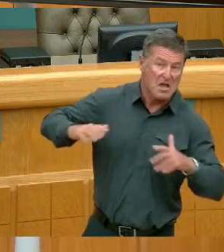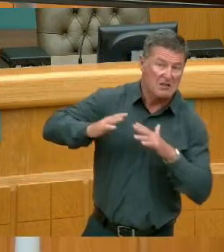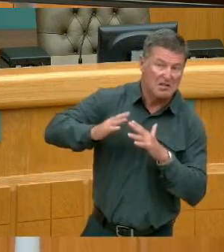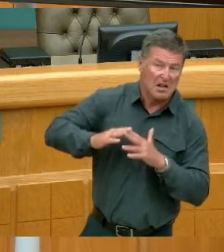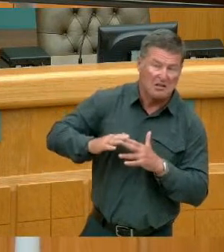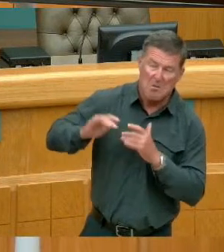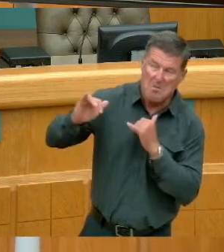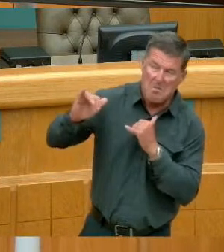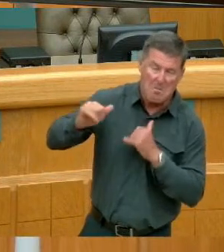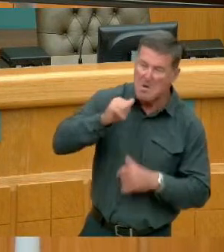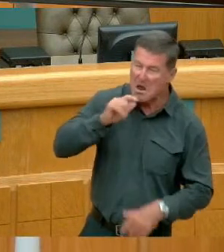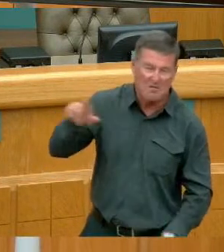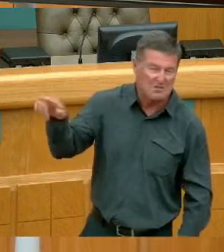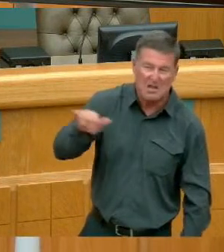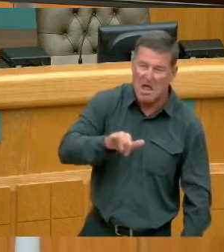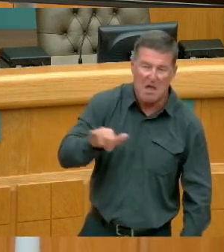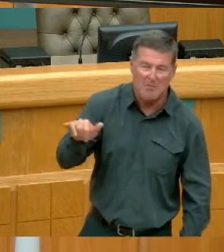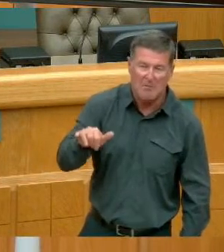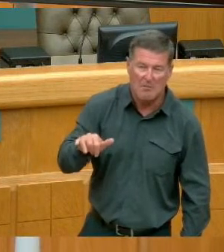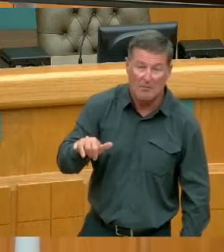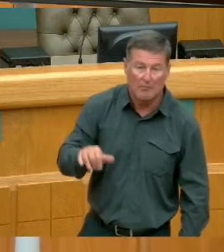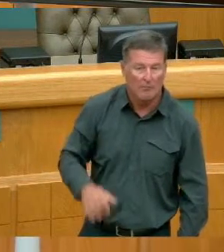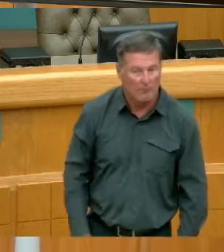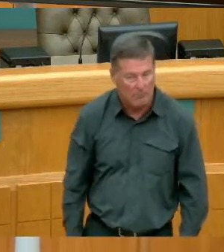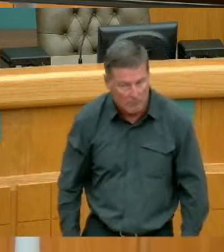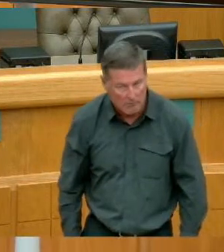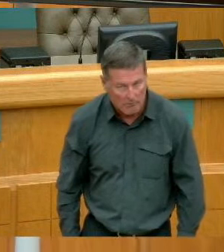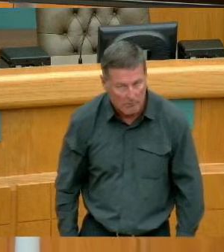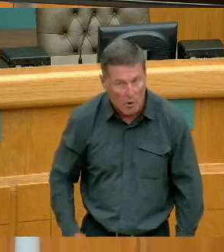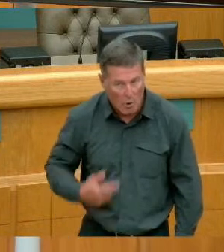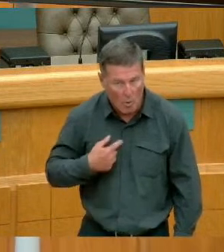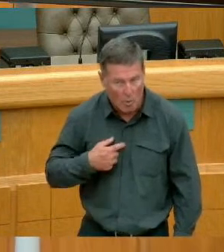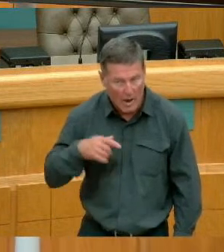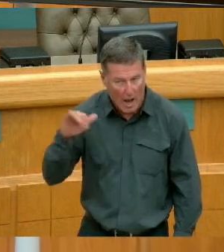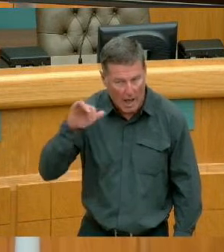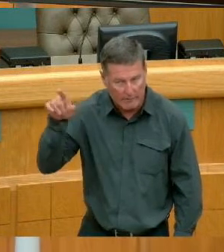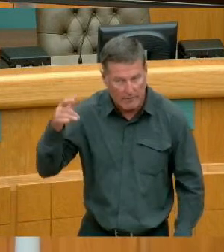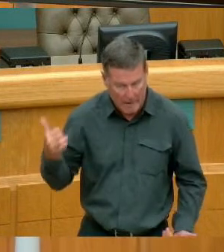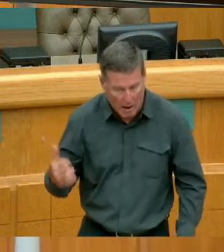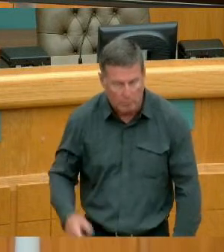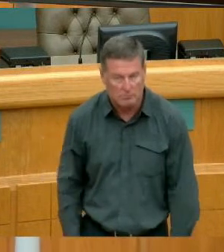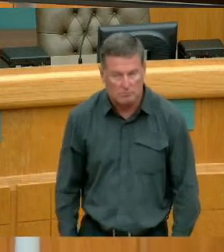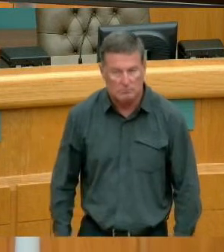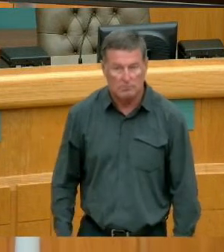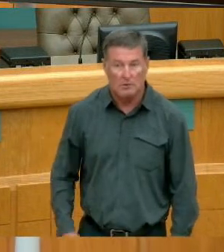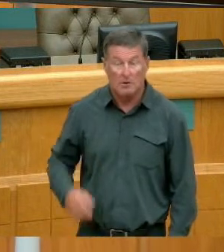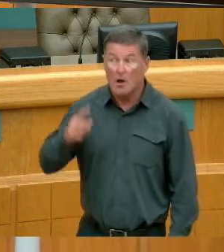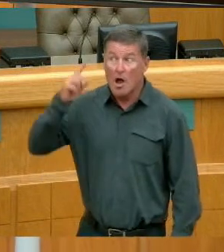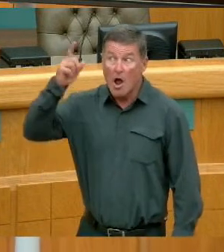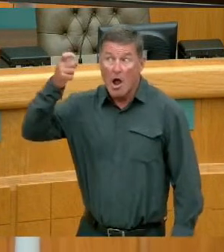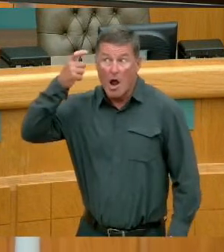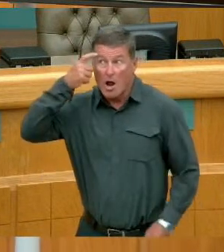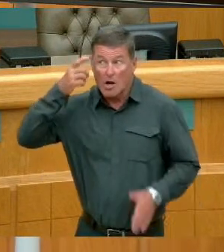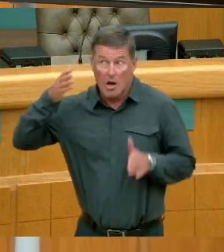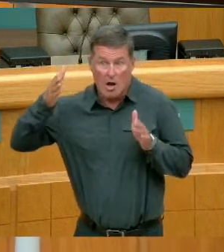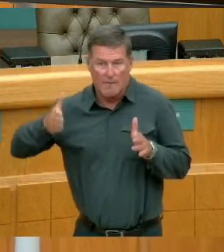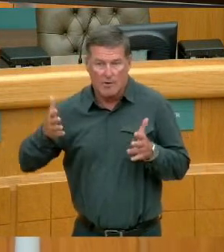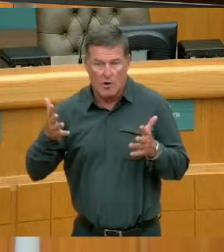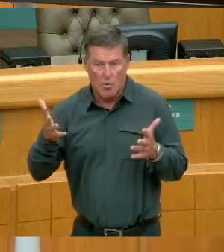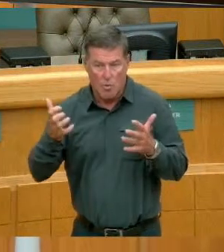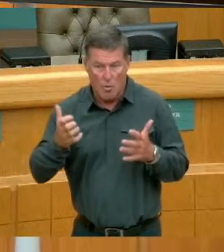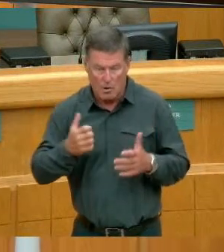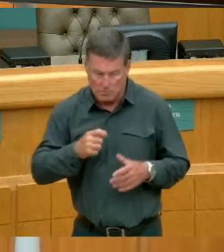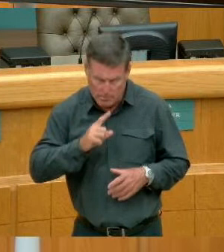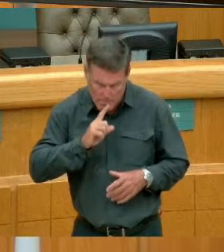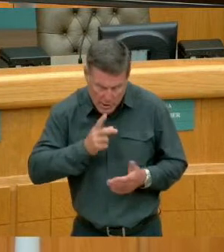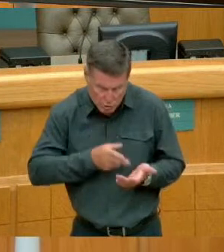Travis? Well, guess what? We are now. The governor's goal is to ensure that every COVID-19